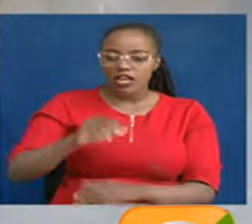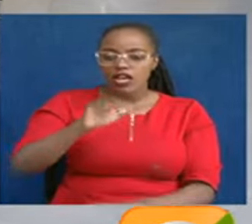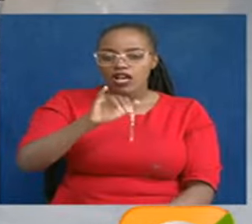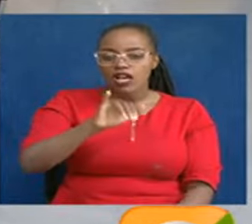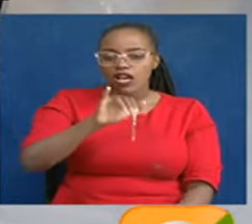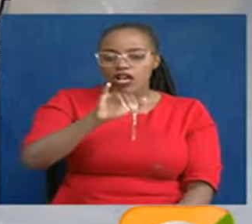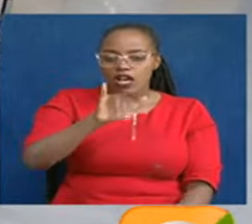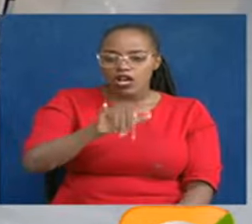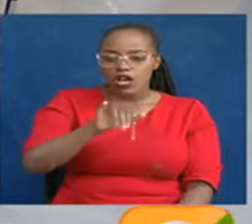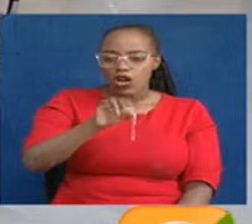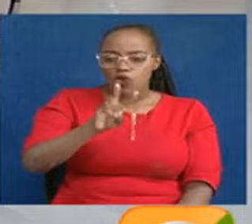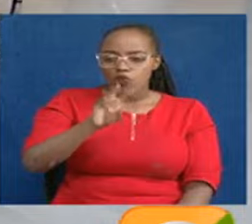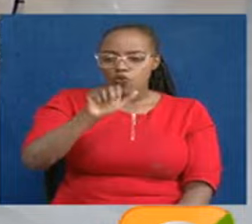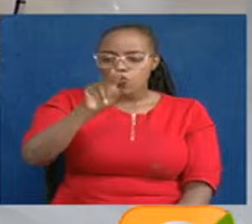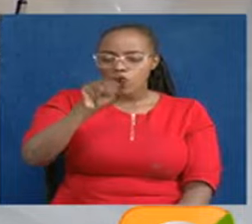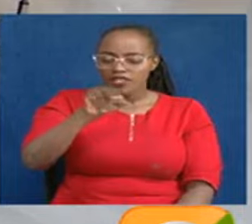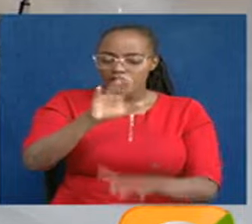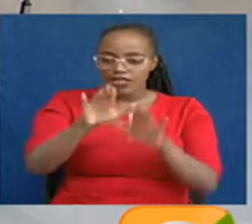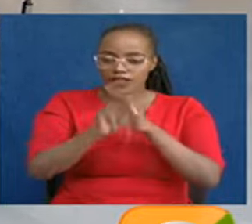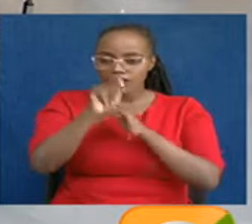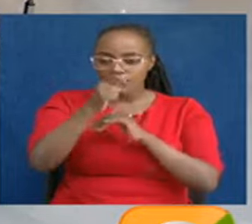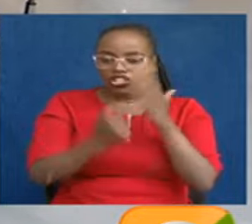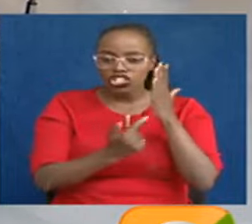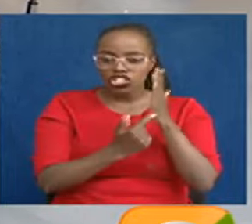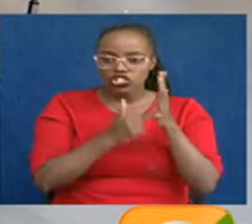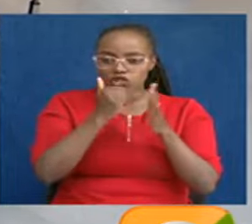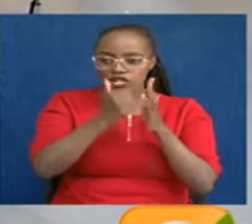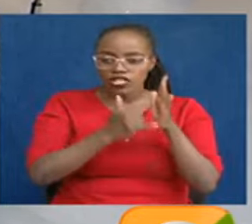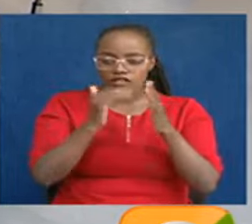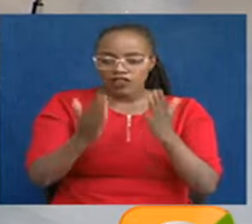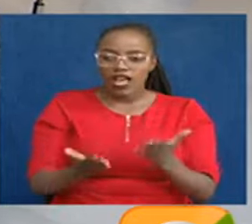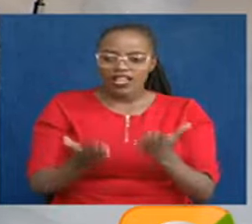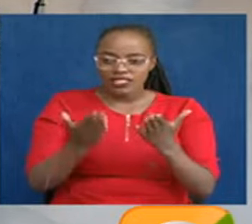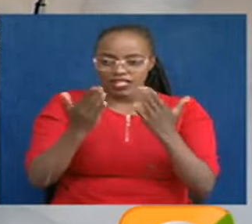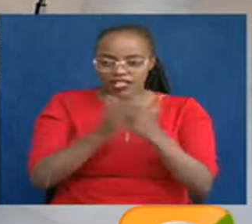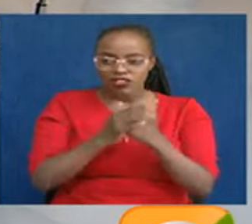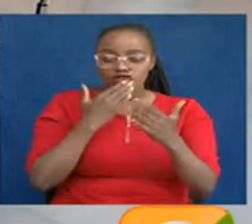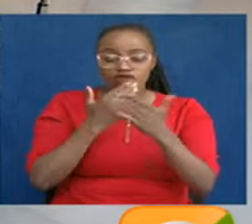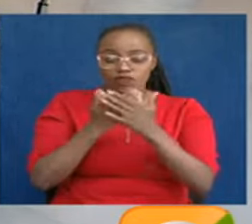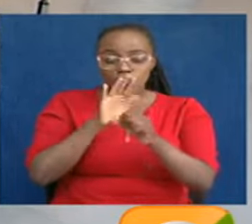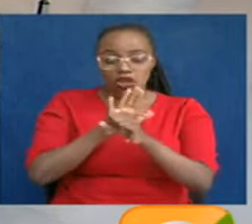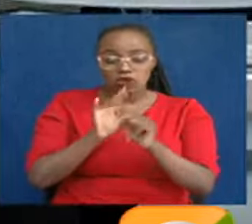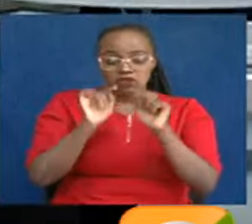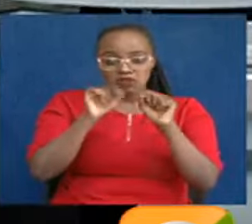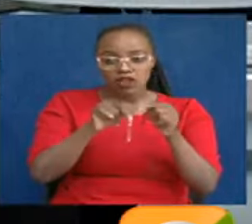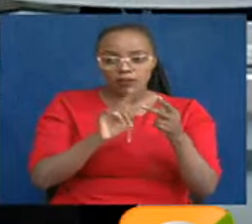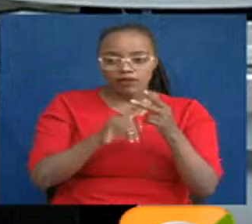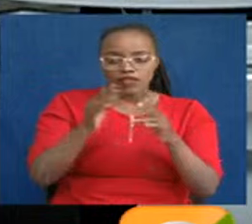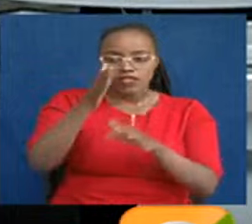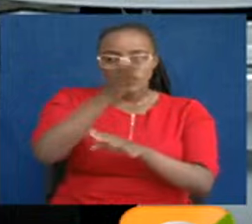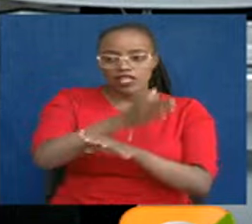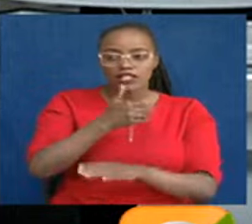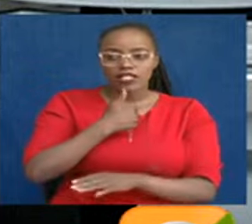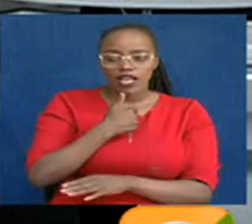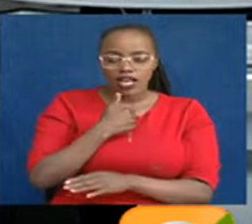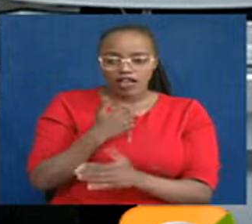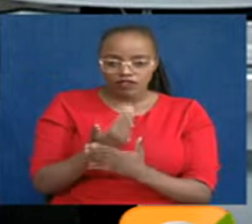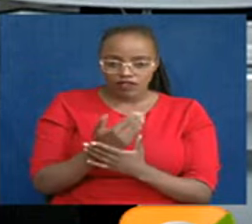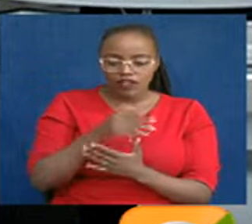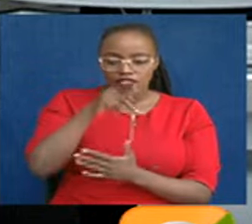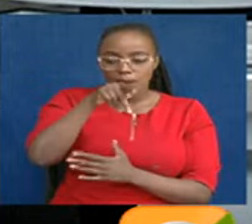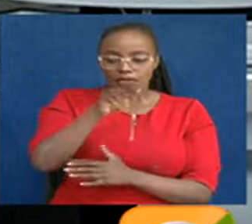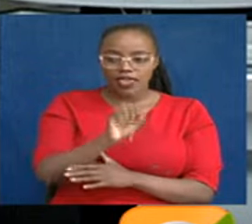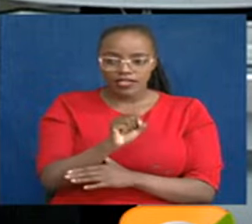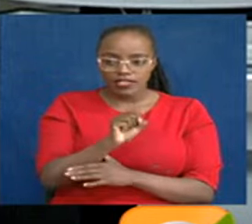Wan Mohamed, who's the Vice President, Digital Industry Acceleration. Thank you for being with us. And next to him, we have the